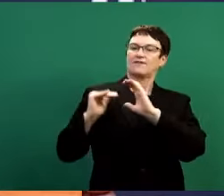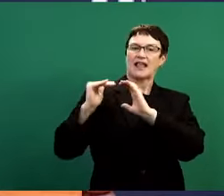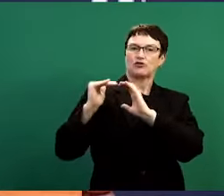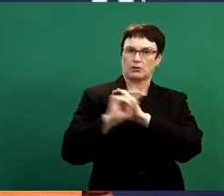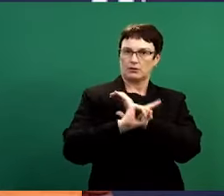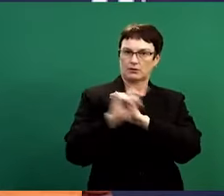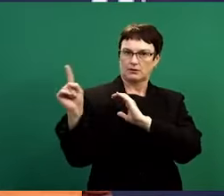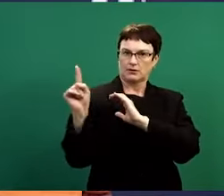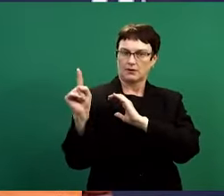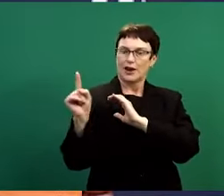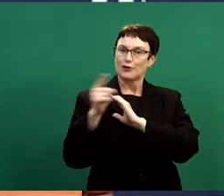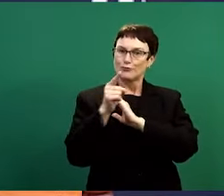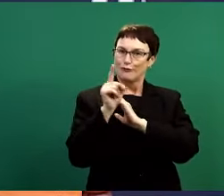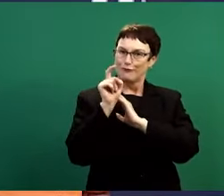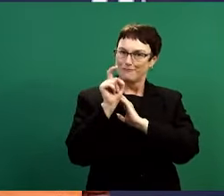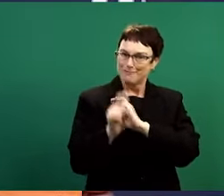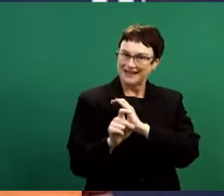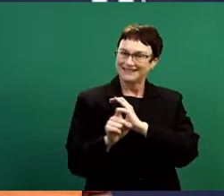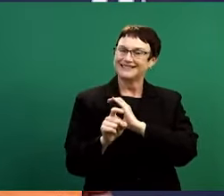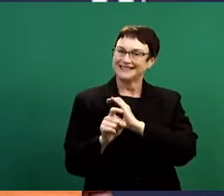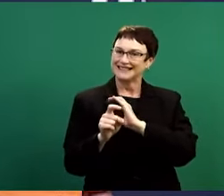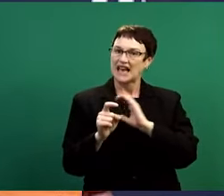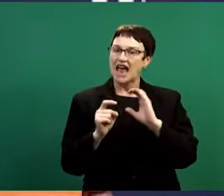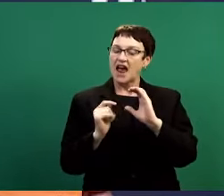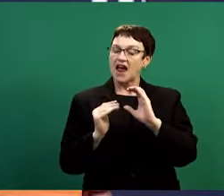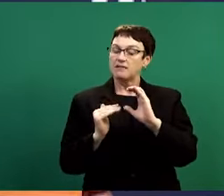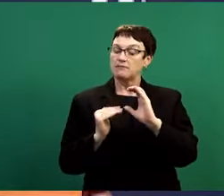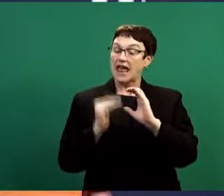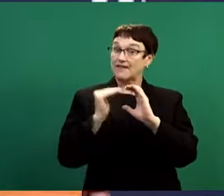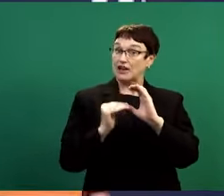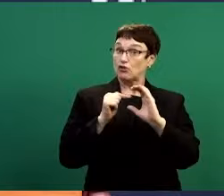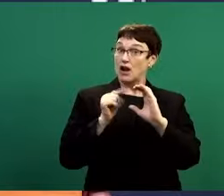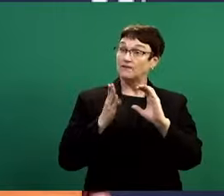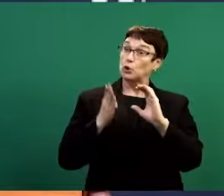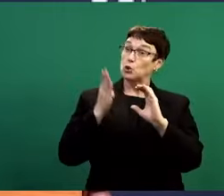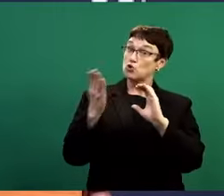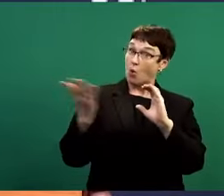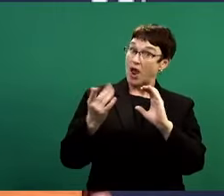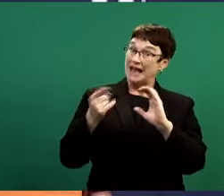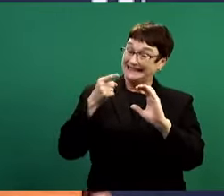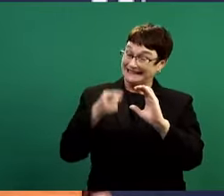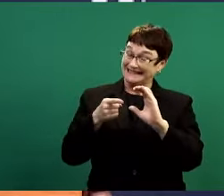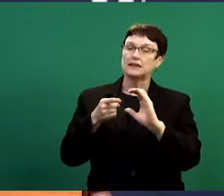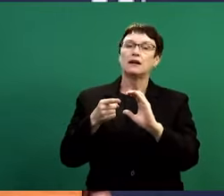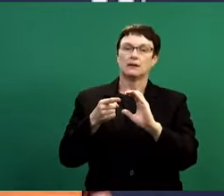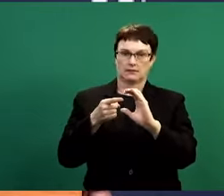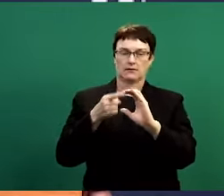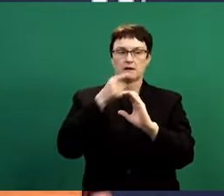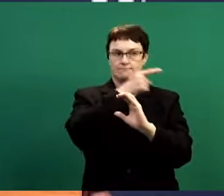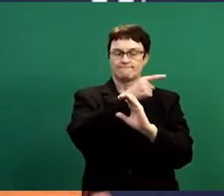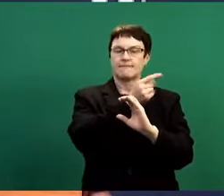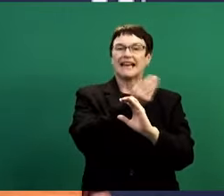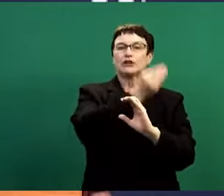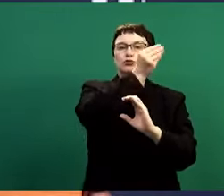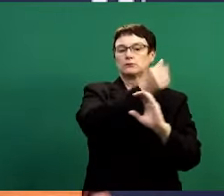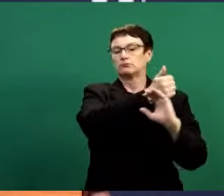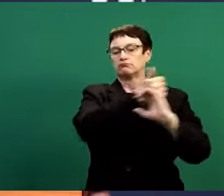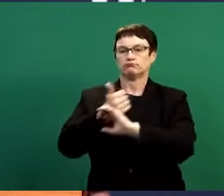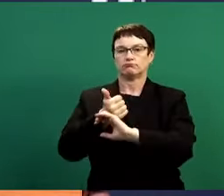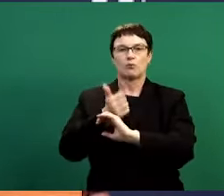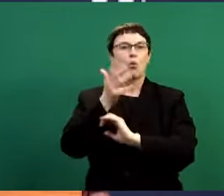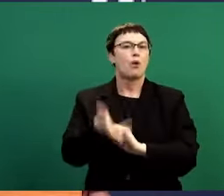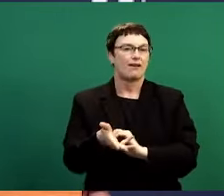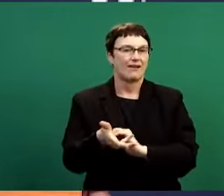set interest rates to deal with future inflation. So the things that you have talked about are not